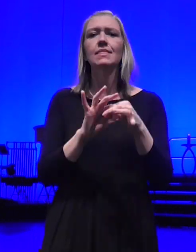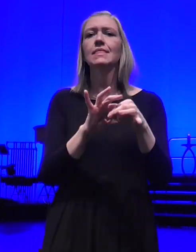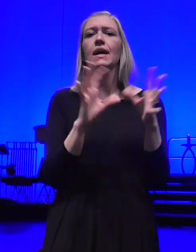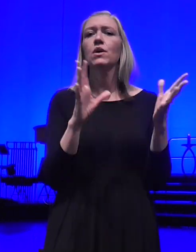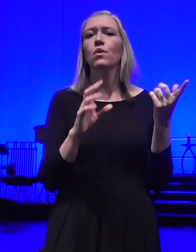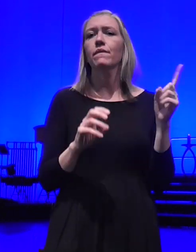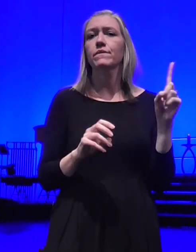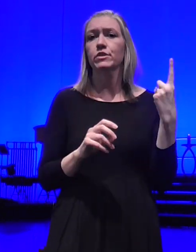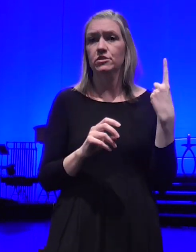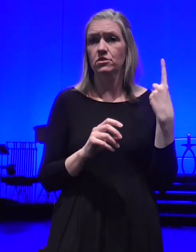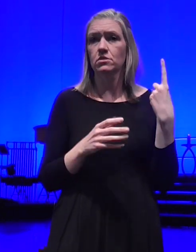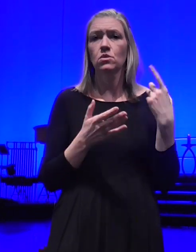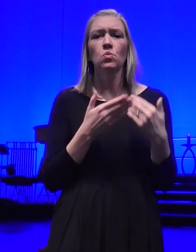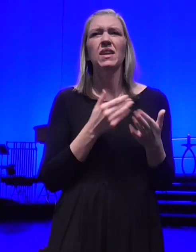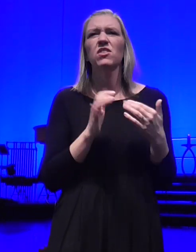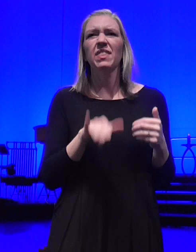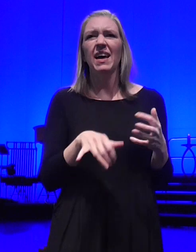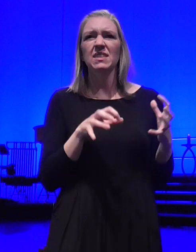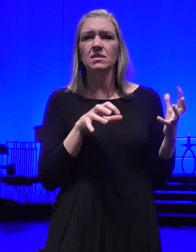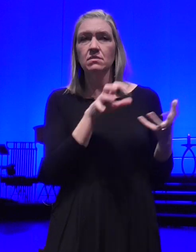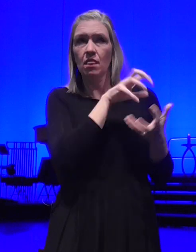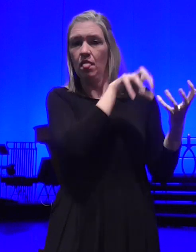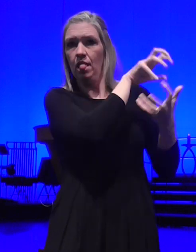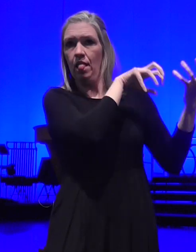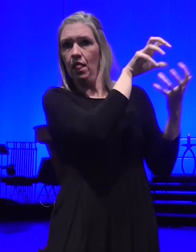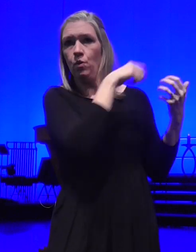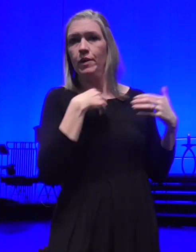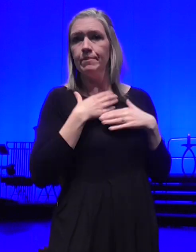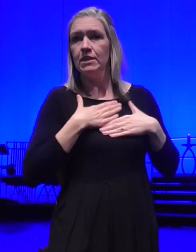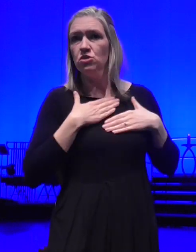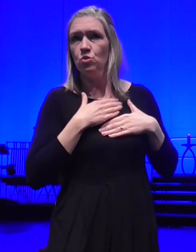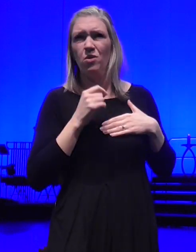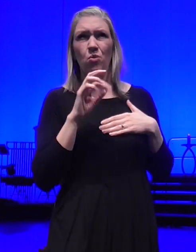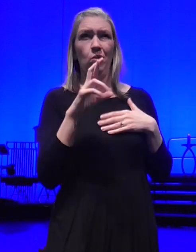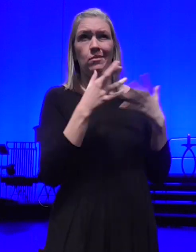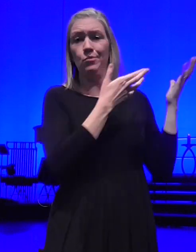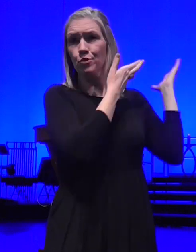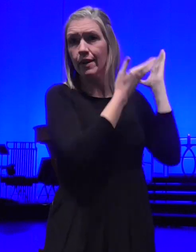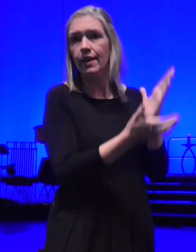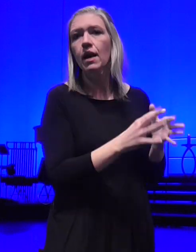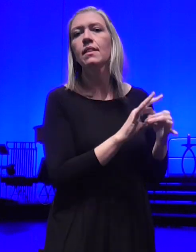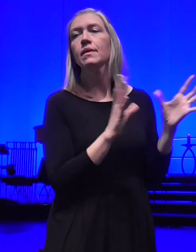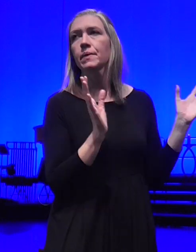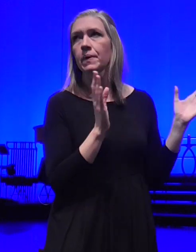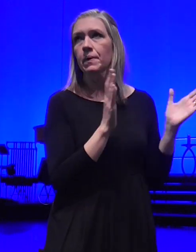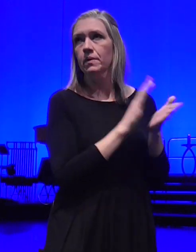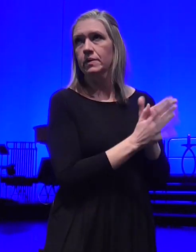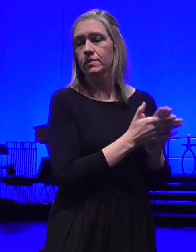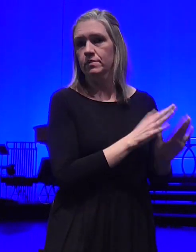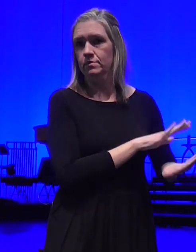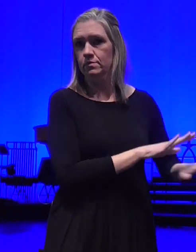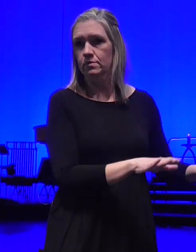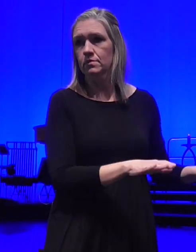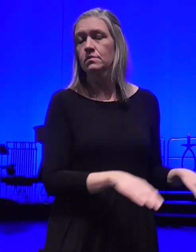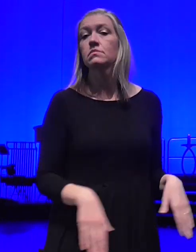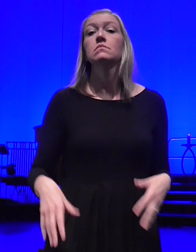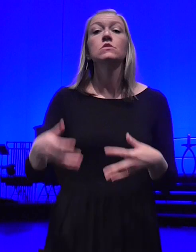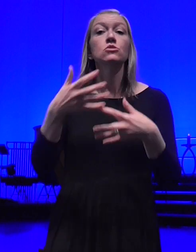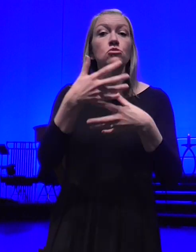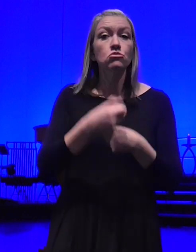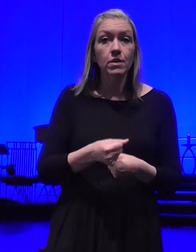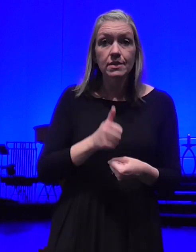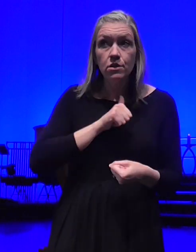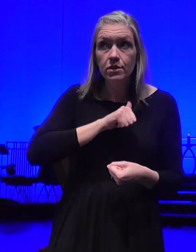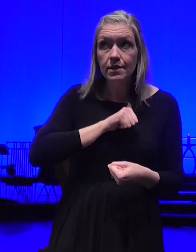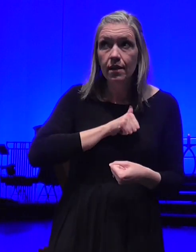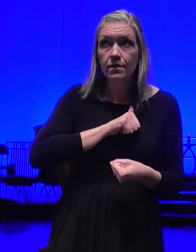whatever that stuff is we've been enjoying, I guess, carrying around. We're going to trust ourselves, and then we're